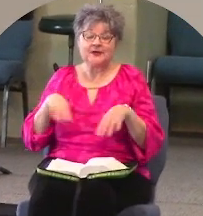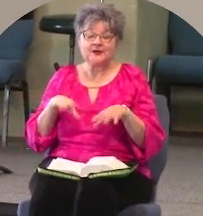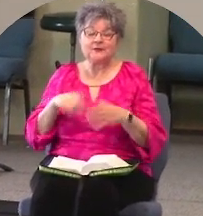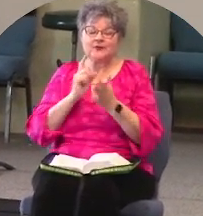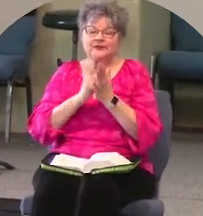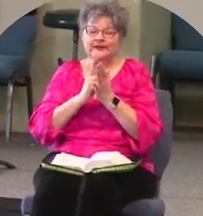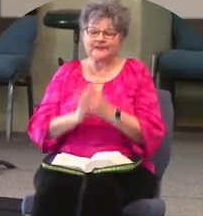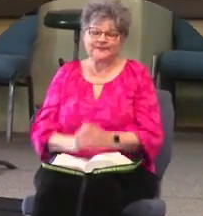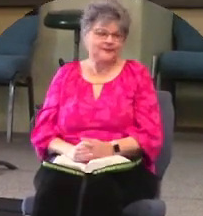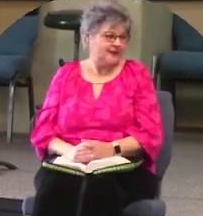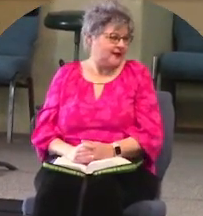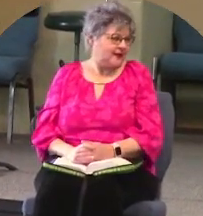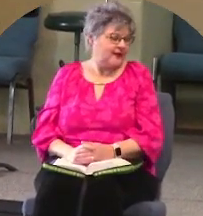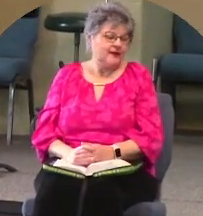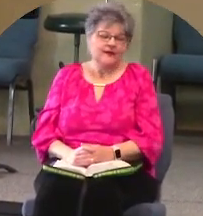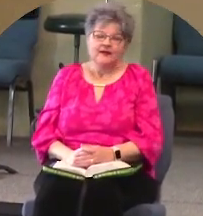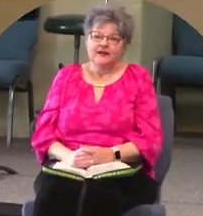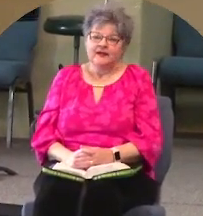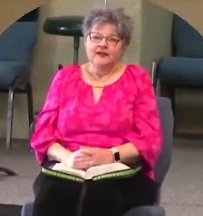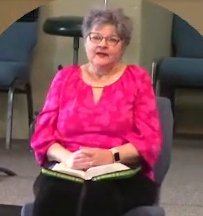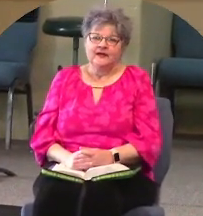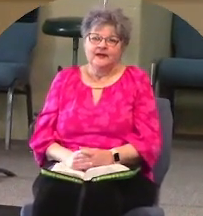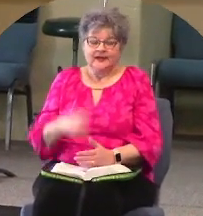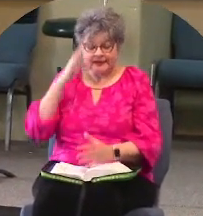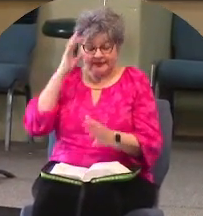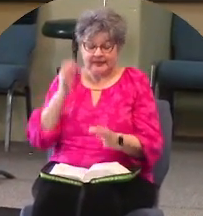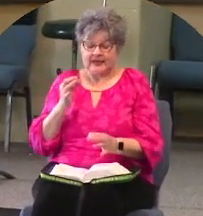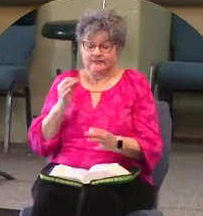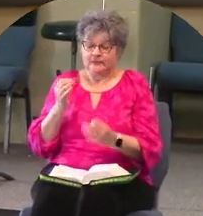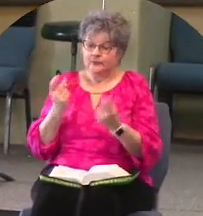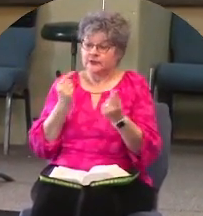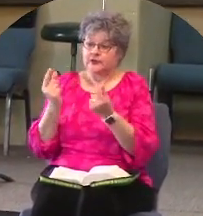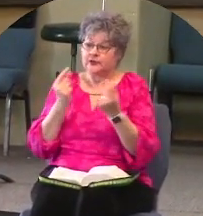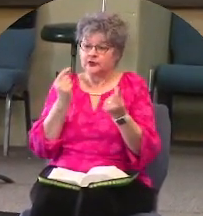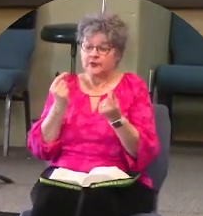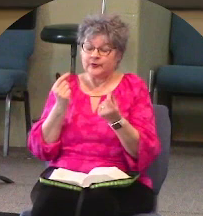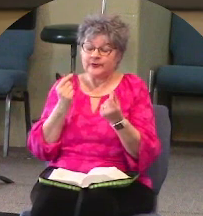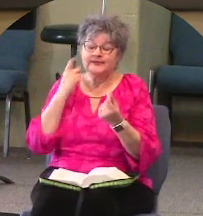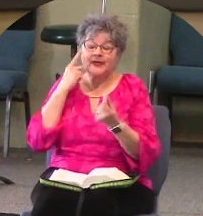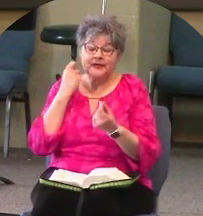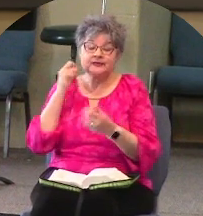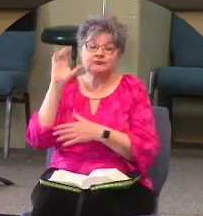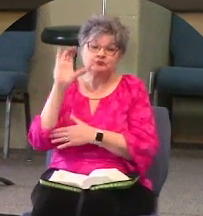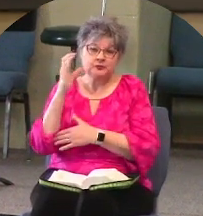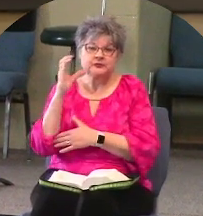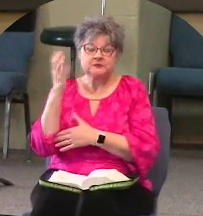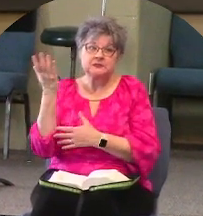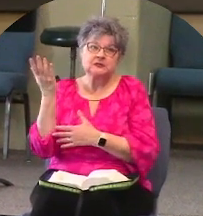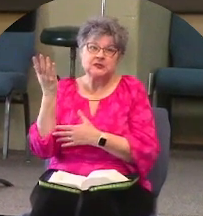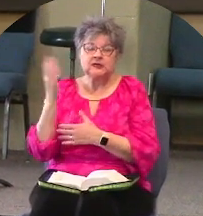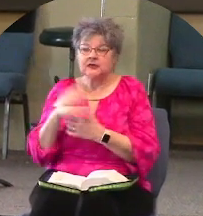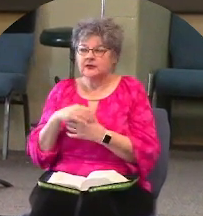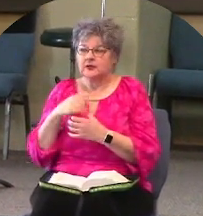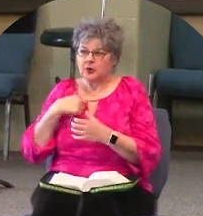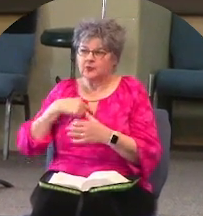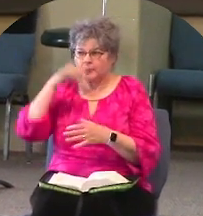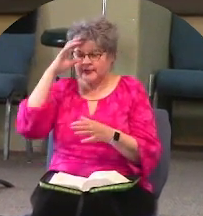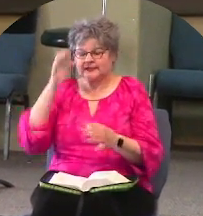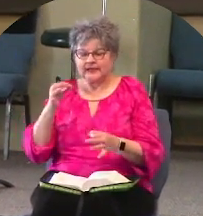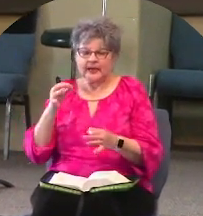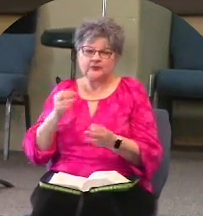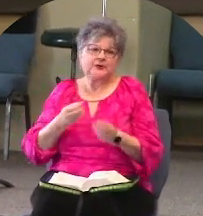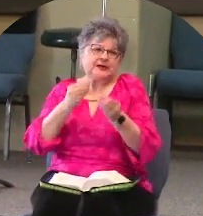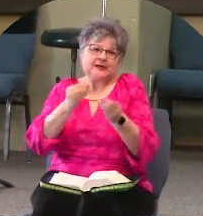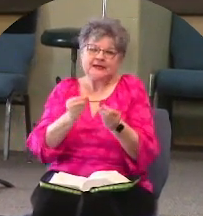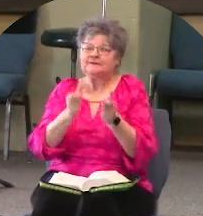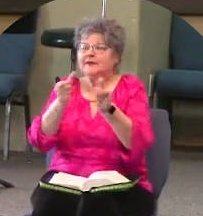second, and decide what you're going to do about it. Because Christmas, you know, we decide that, you know, we're going to give